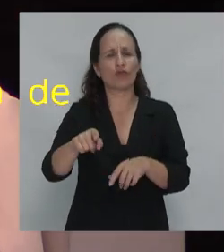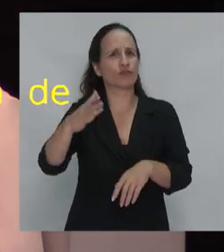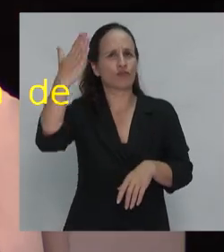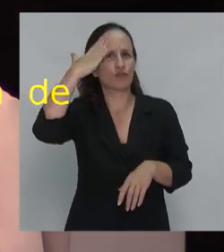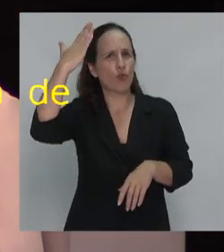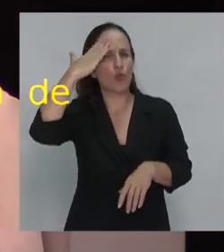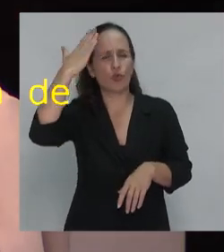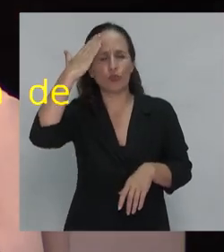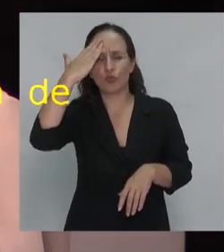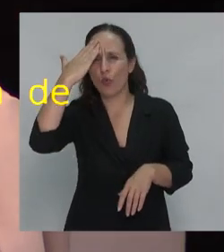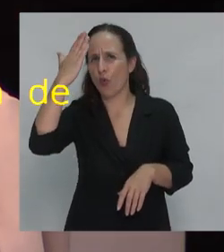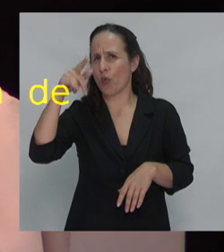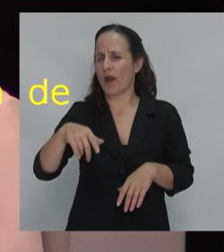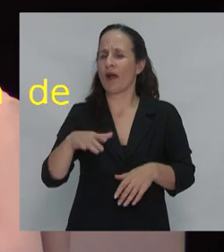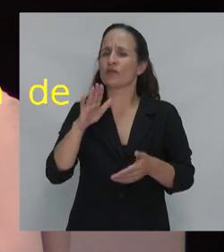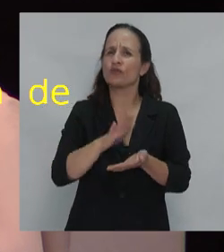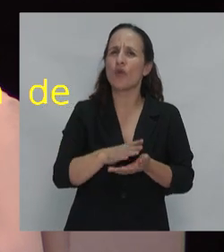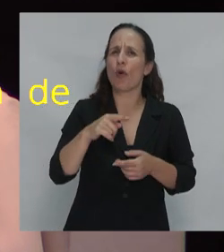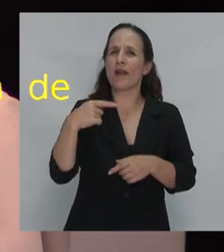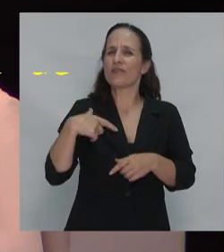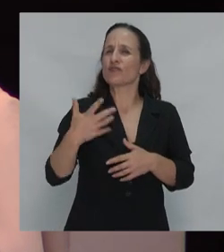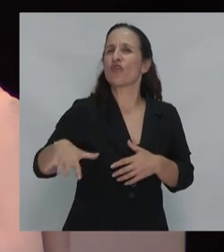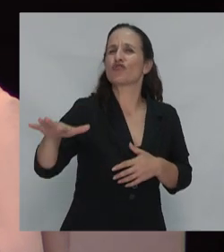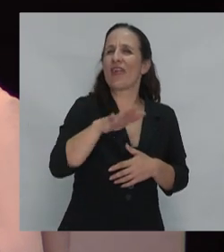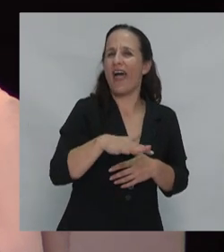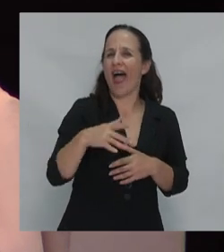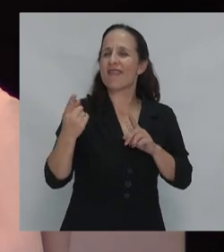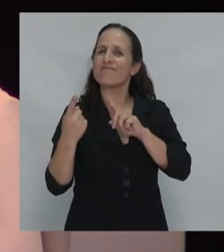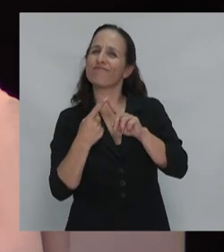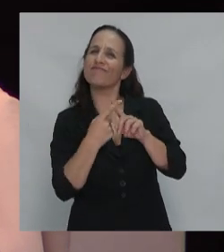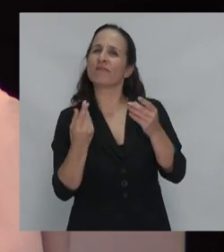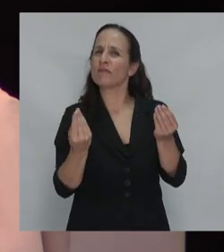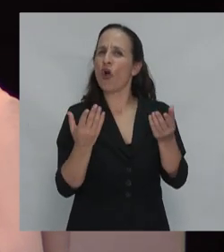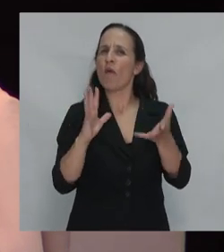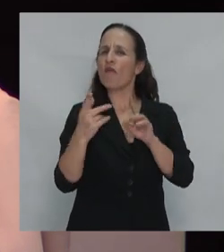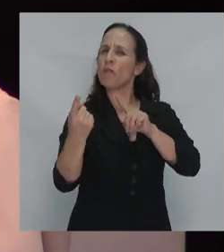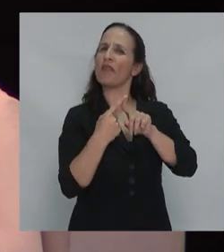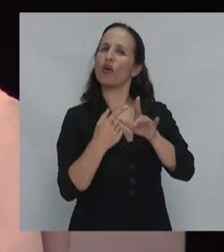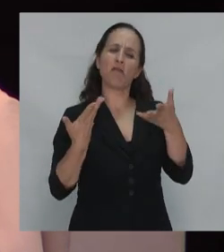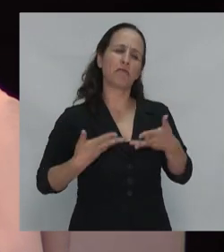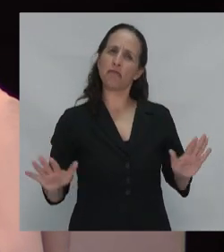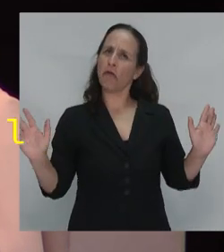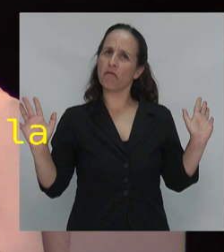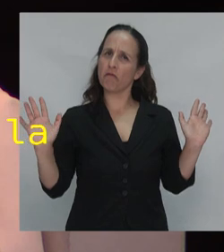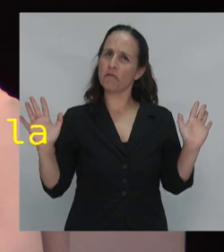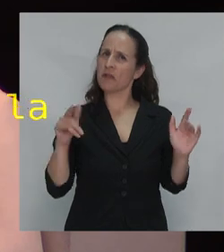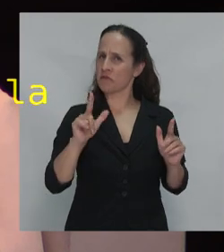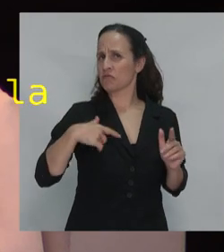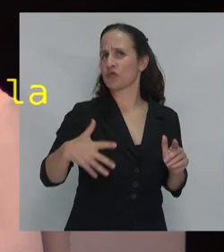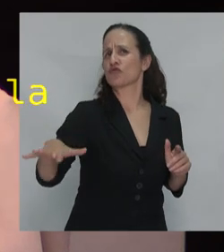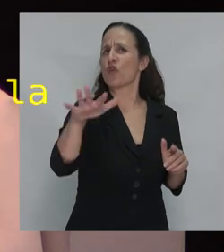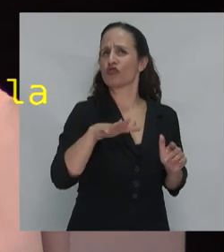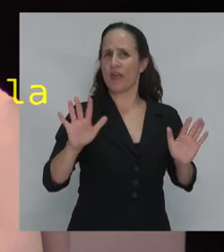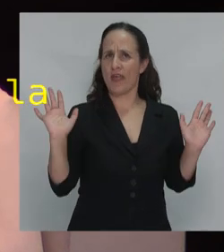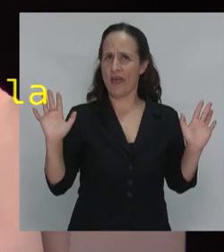norms, the informal rules of society. This is the battleground, especially for